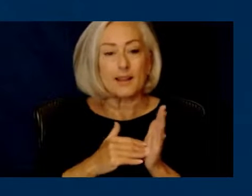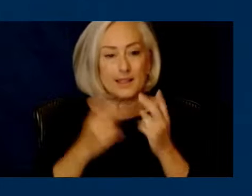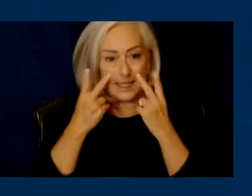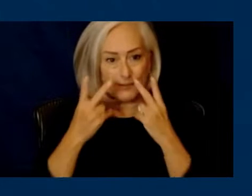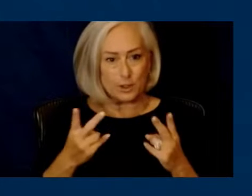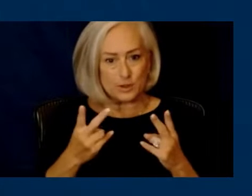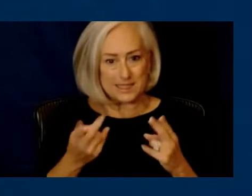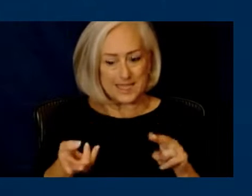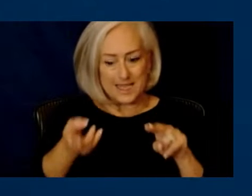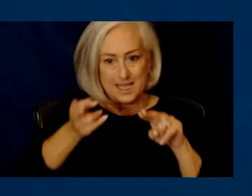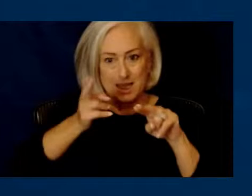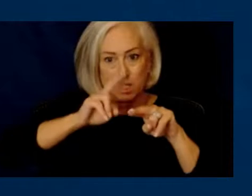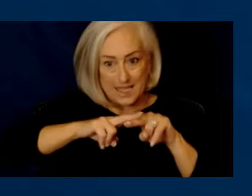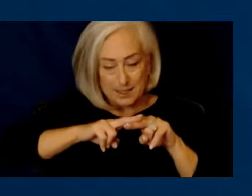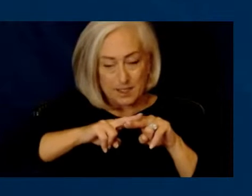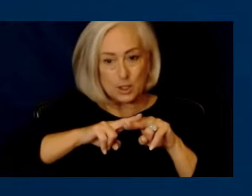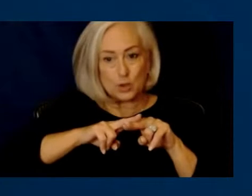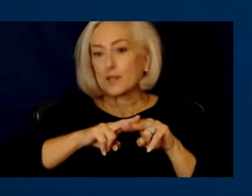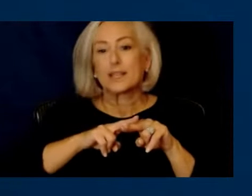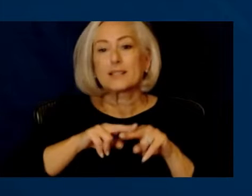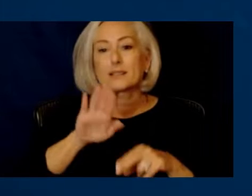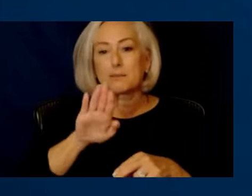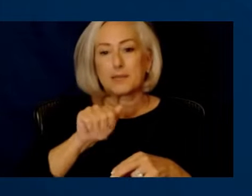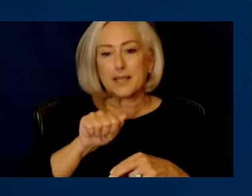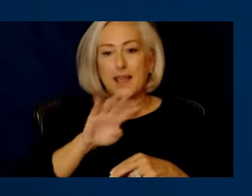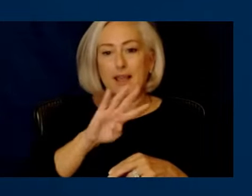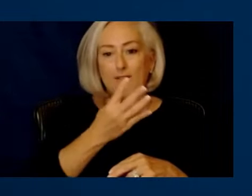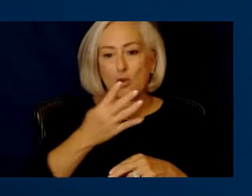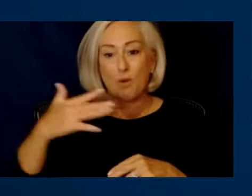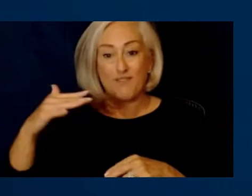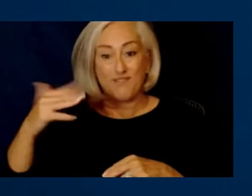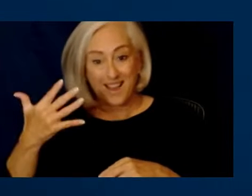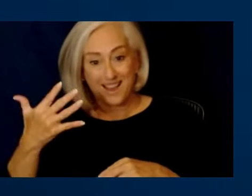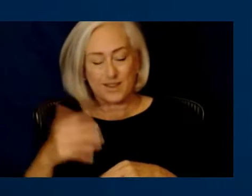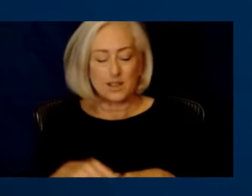of this BA4-5, it kind of went from